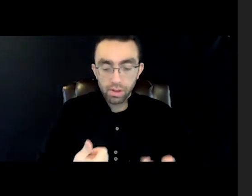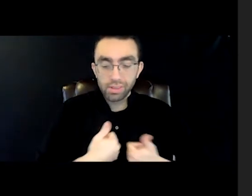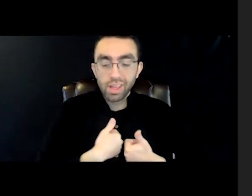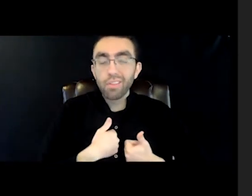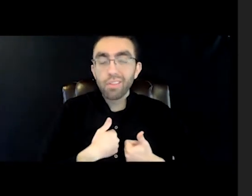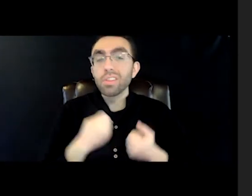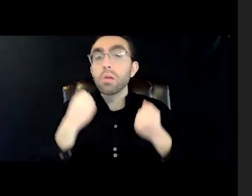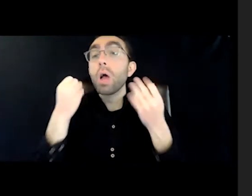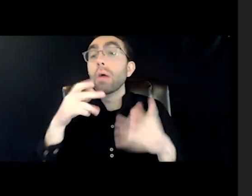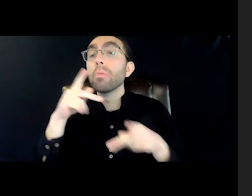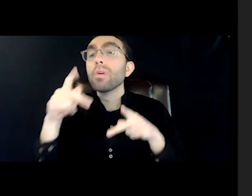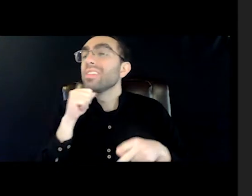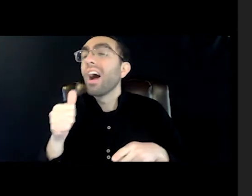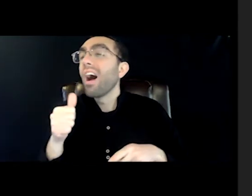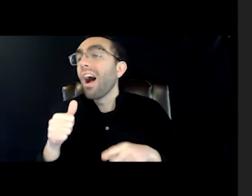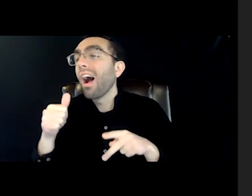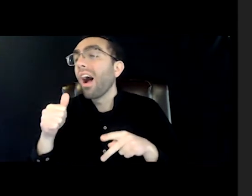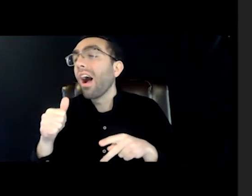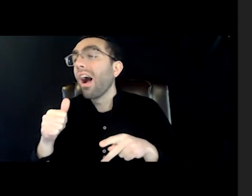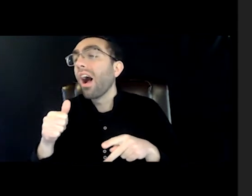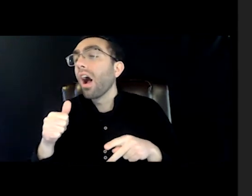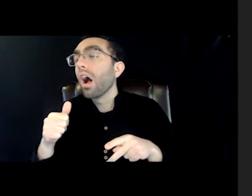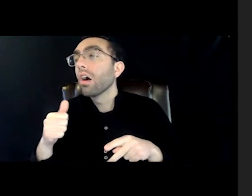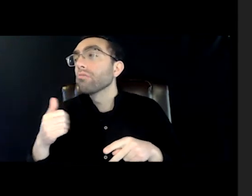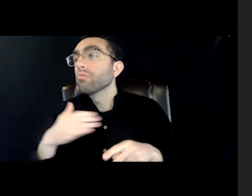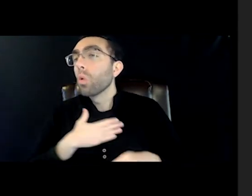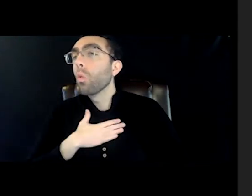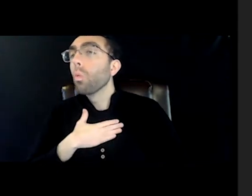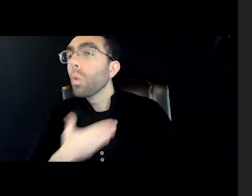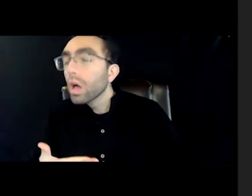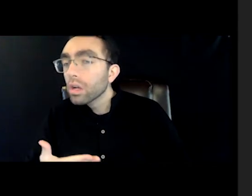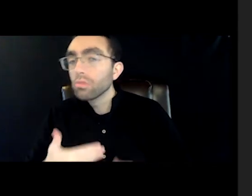And I'm going to dive a bit more into this idea.